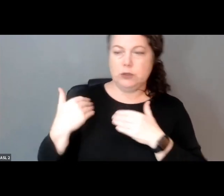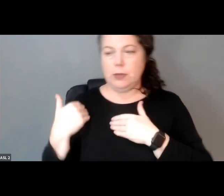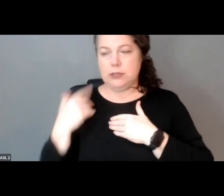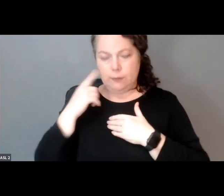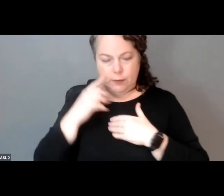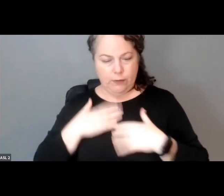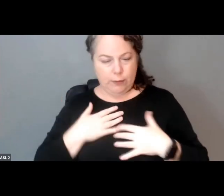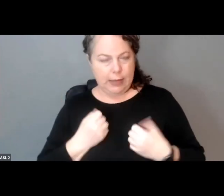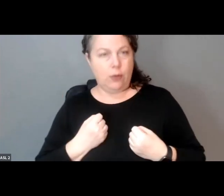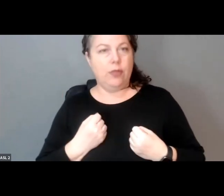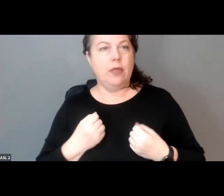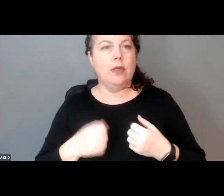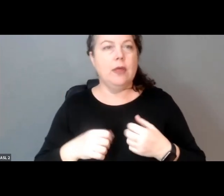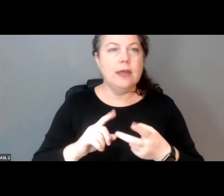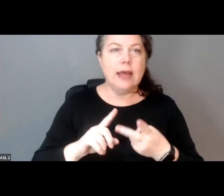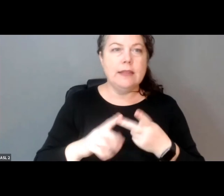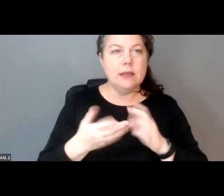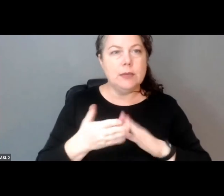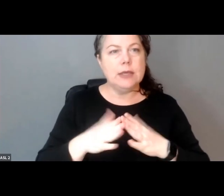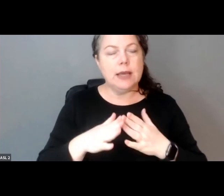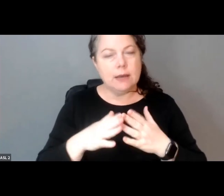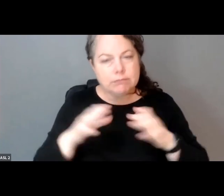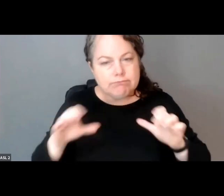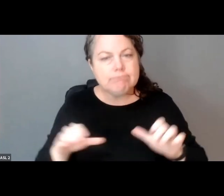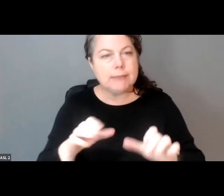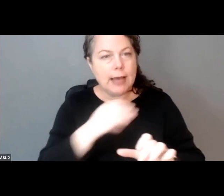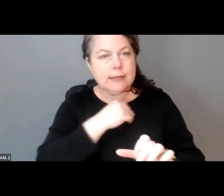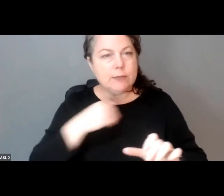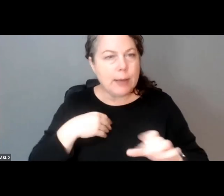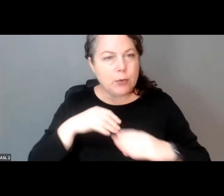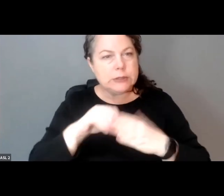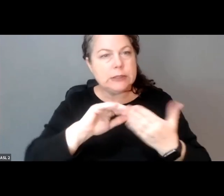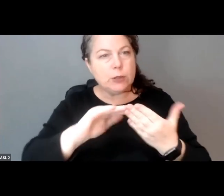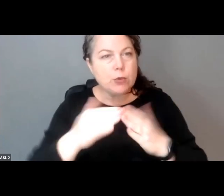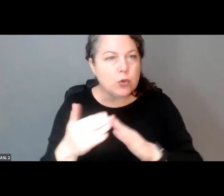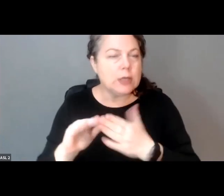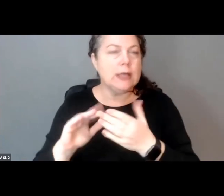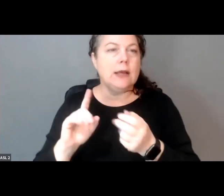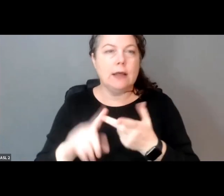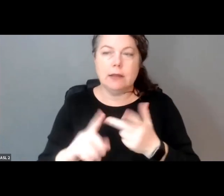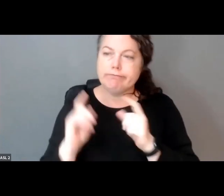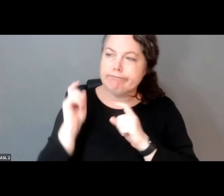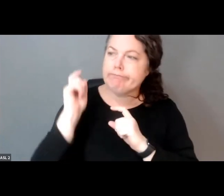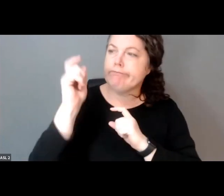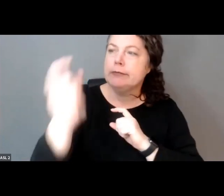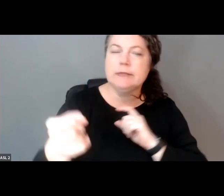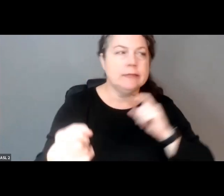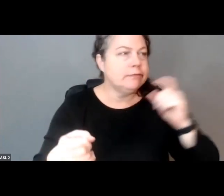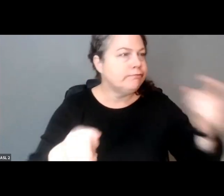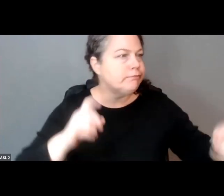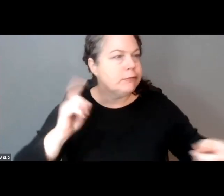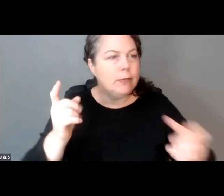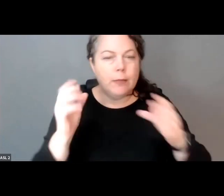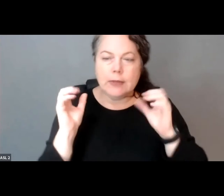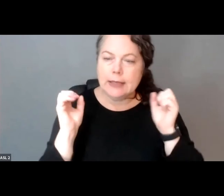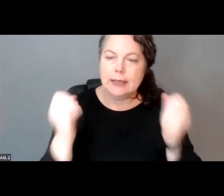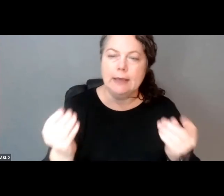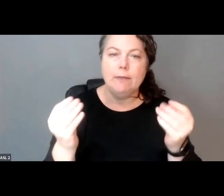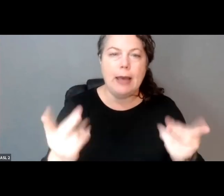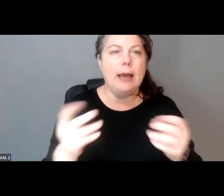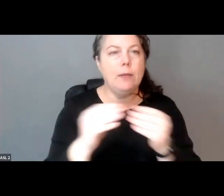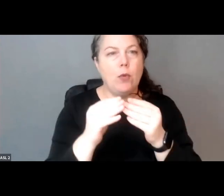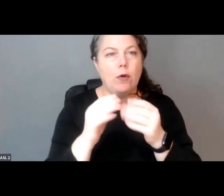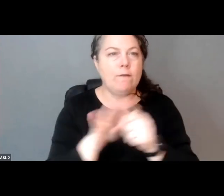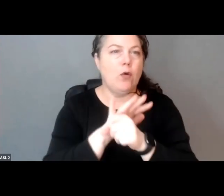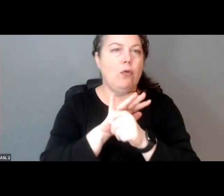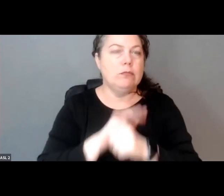engaged and active members of their community and contribute to our society more fully.